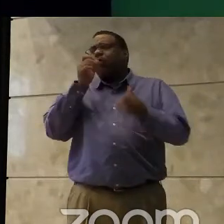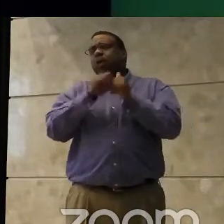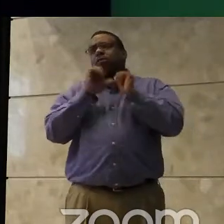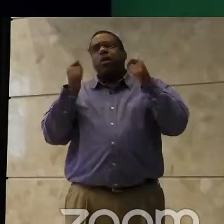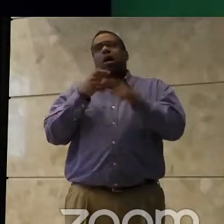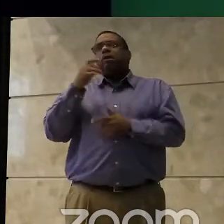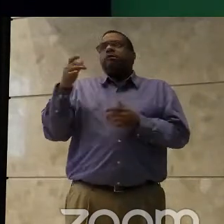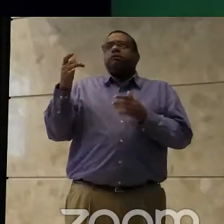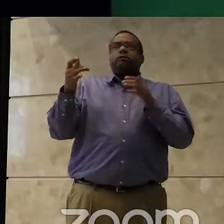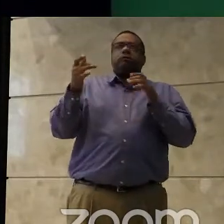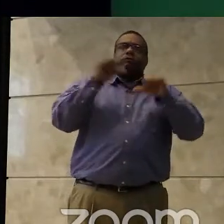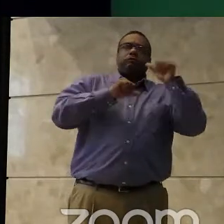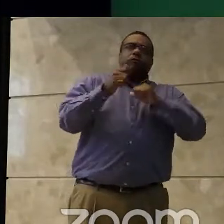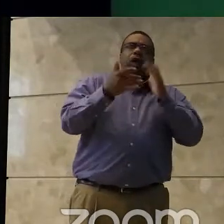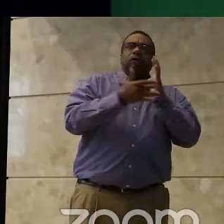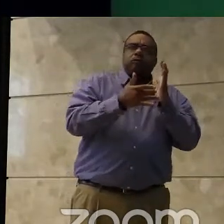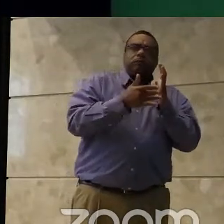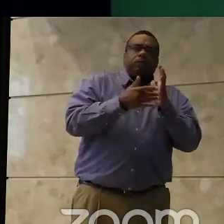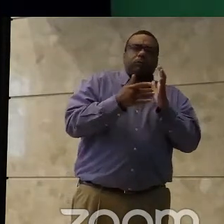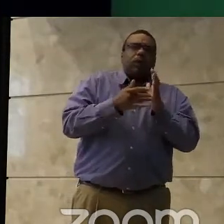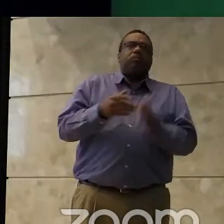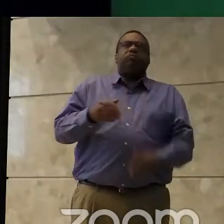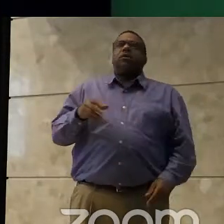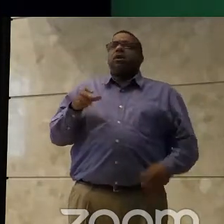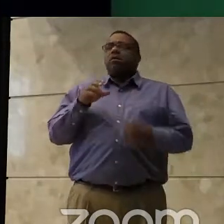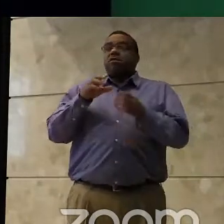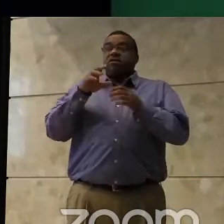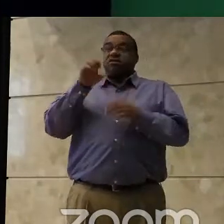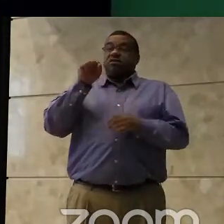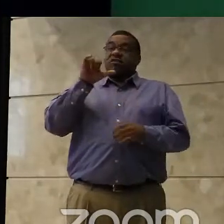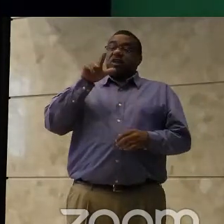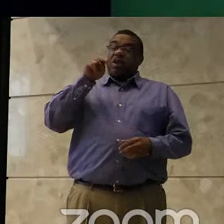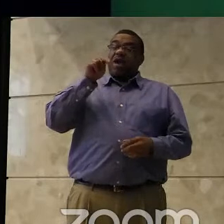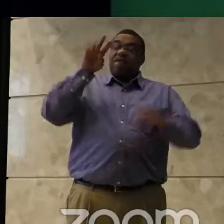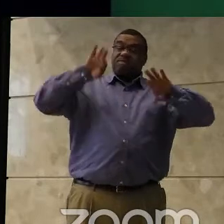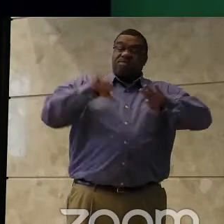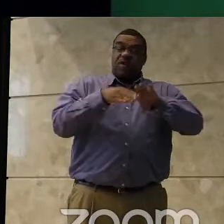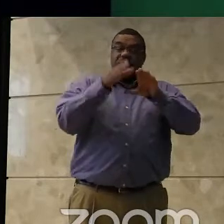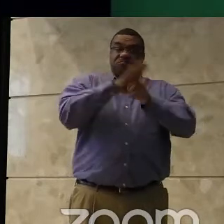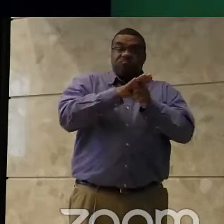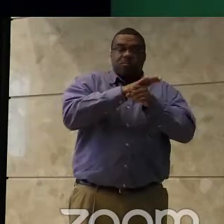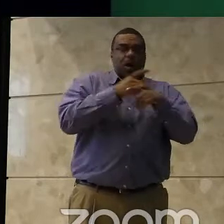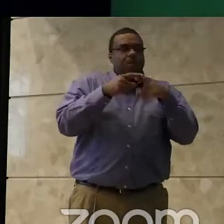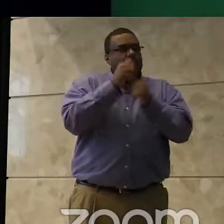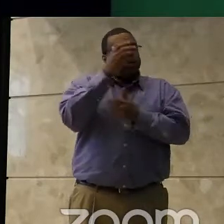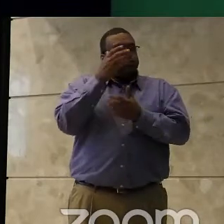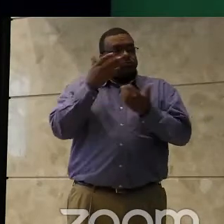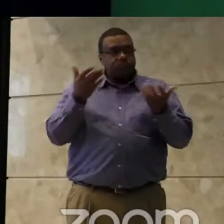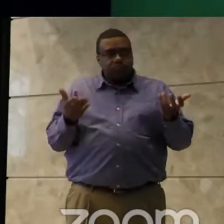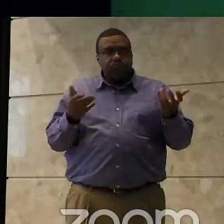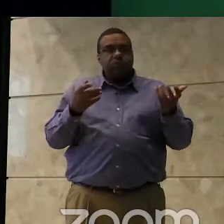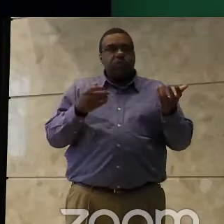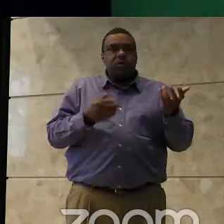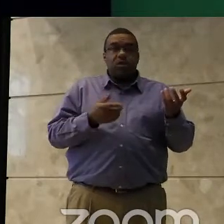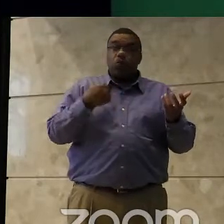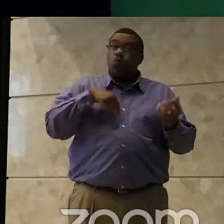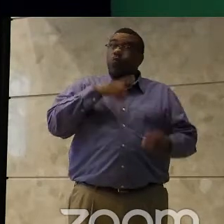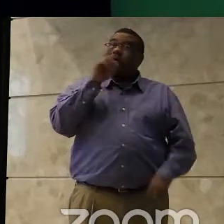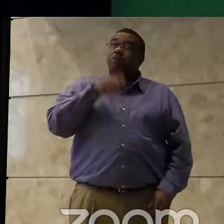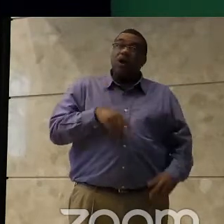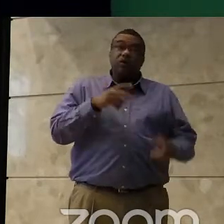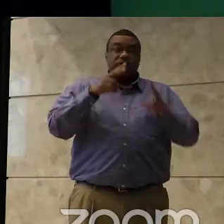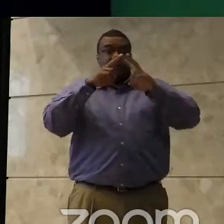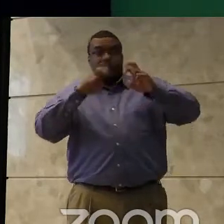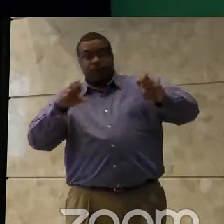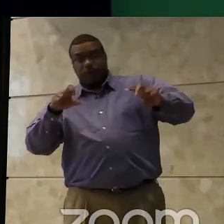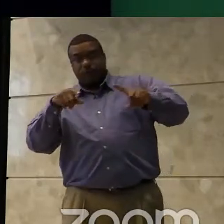and tech companies out in Silicon Valley. It's amazing. And what am I saying? I'm saying that somehow we have to look at this,